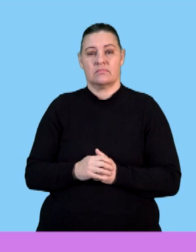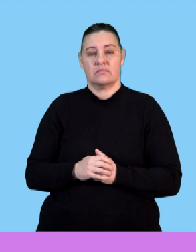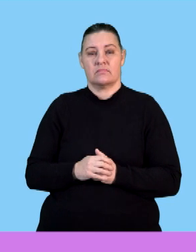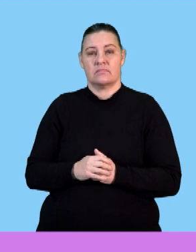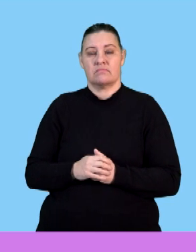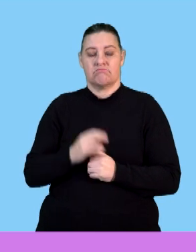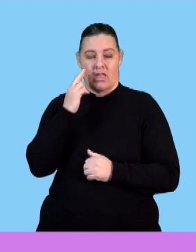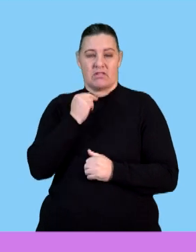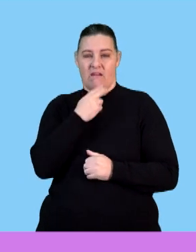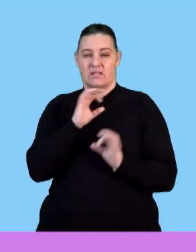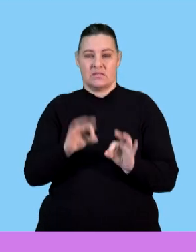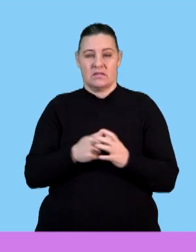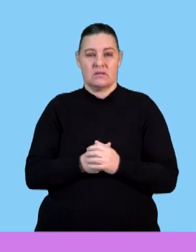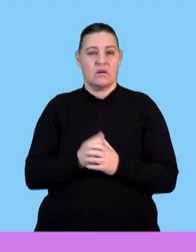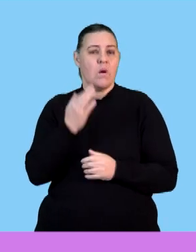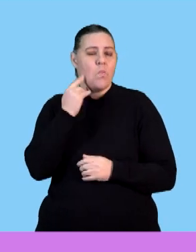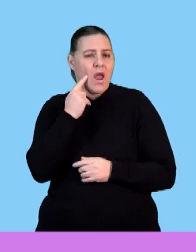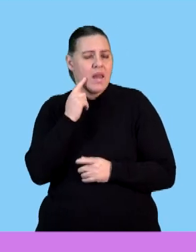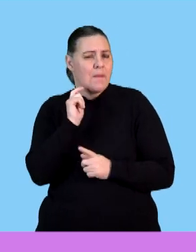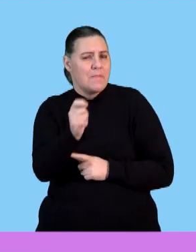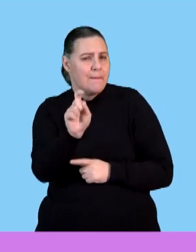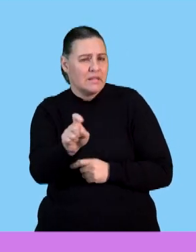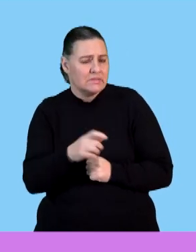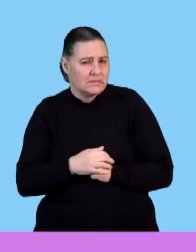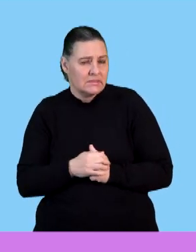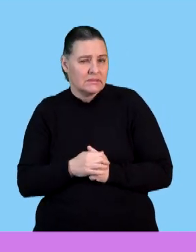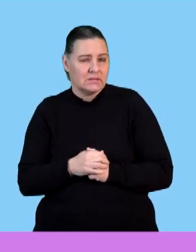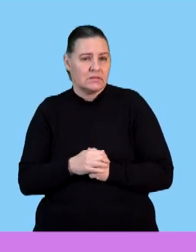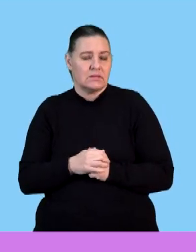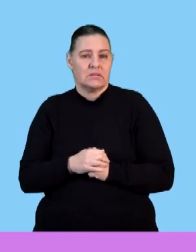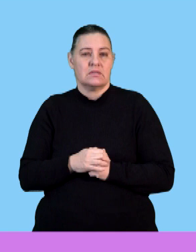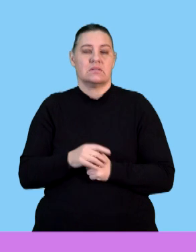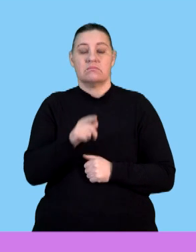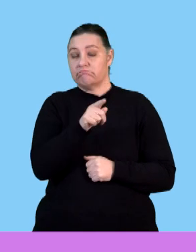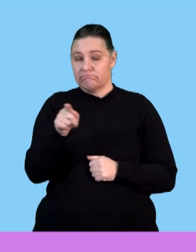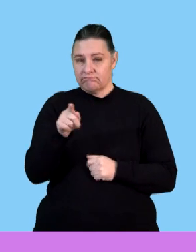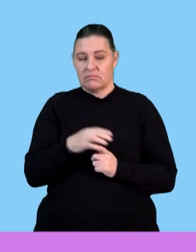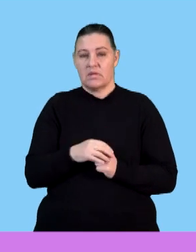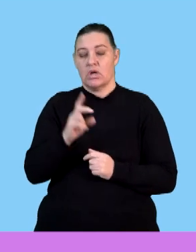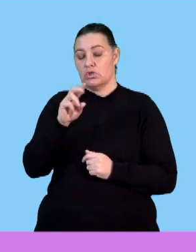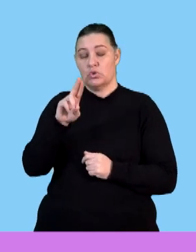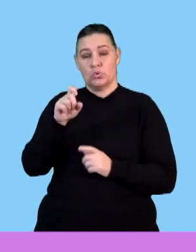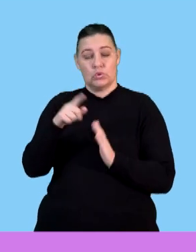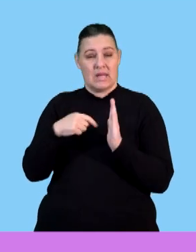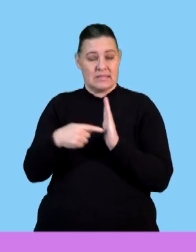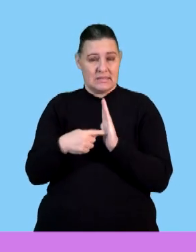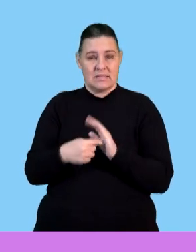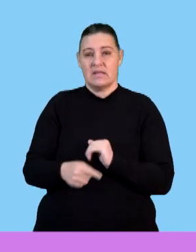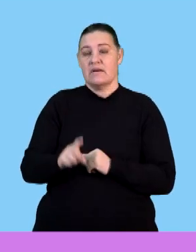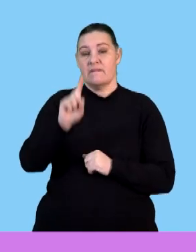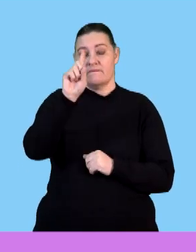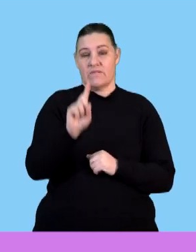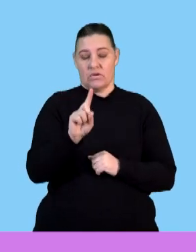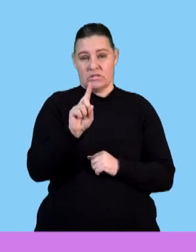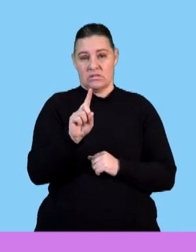R240. Nice. When is this amount due? I'm reading along. There it is, due date, the